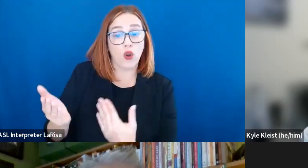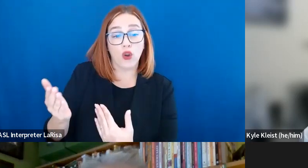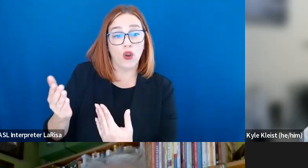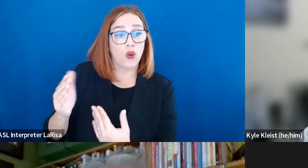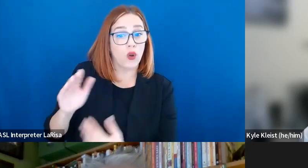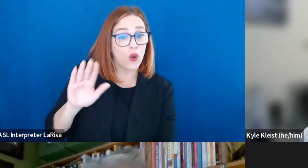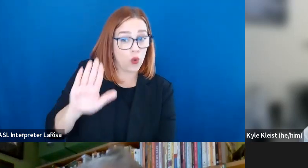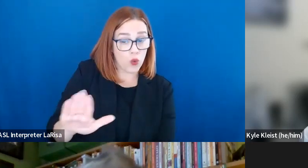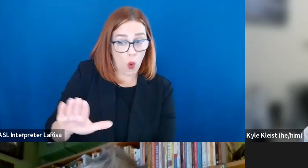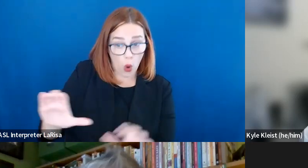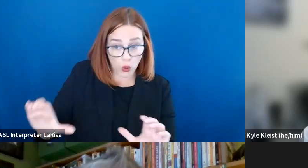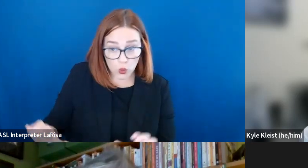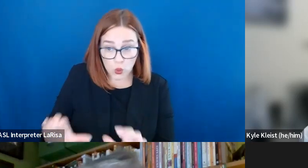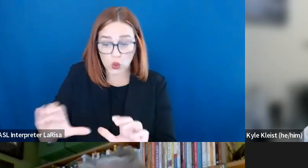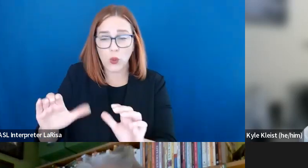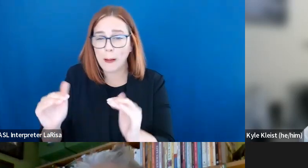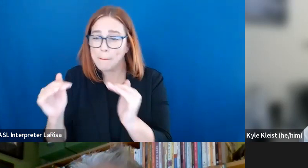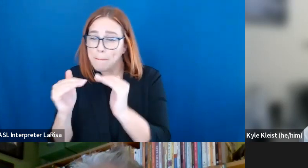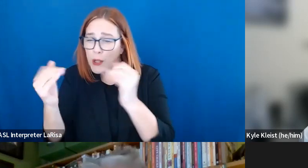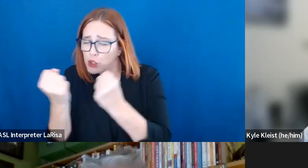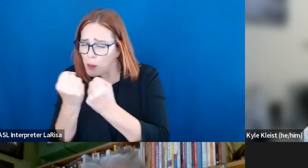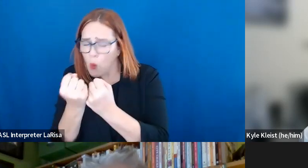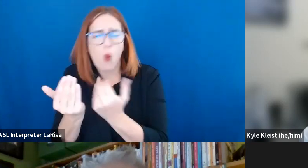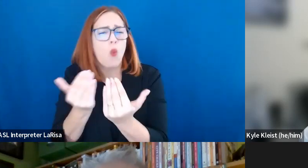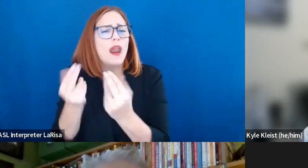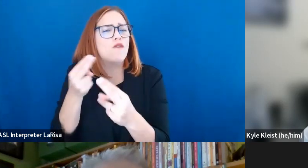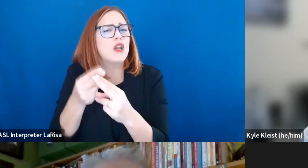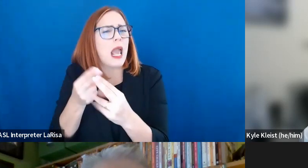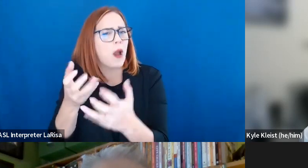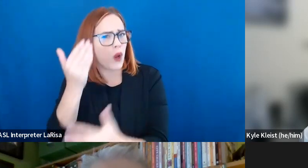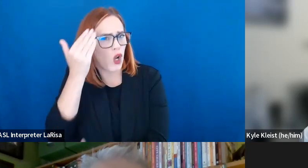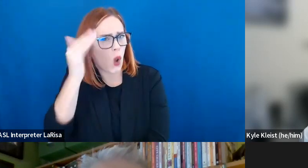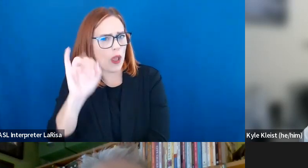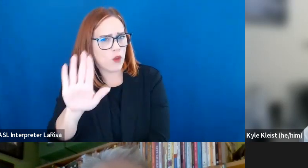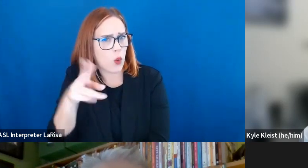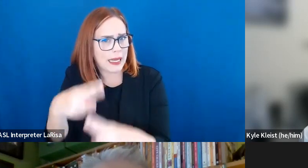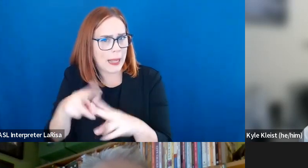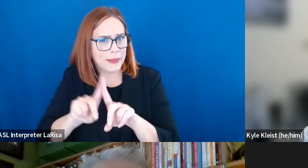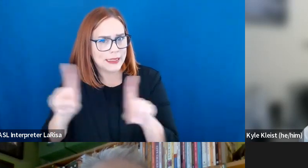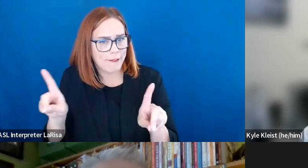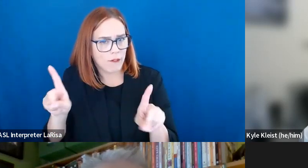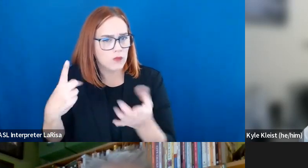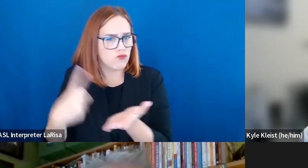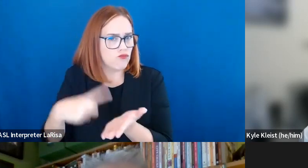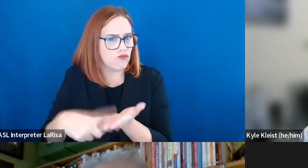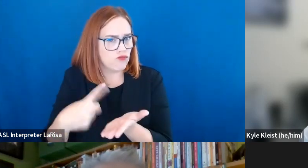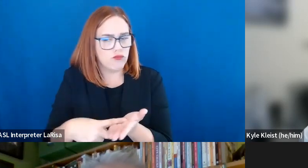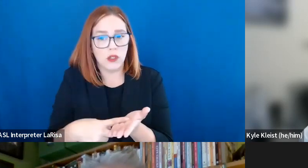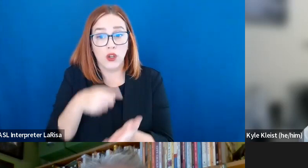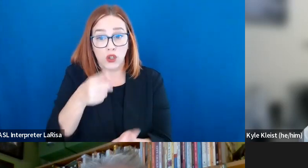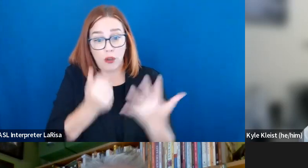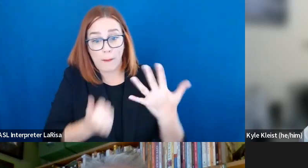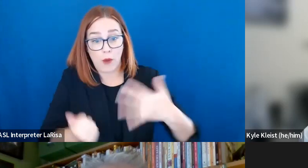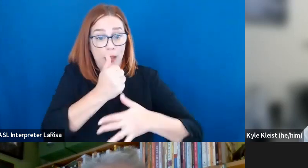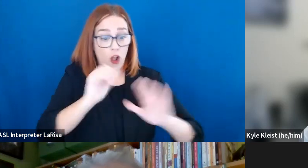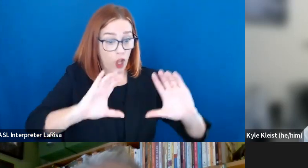that you call peer support, or whatever name you give to it. We'd love to hear that too, how you're talking about it. Are you primarily doing groups? Is